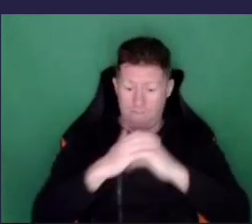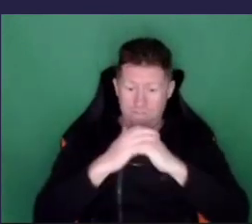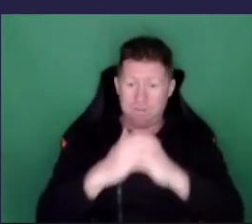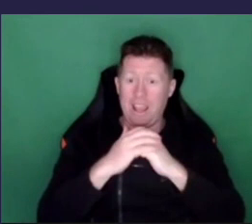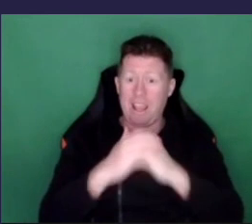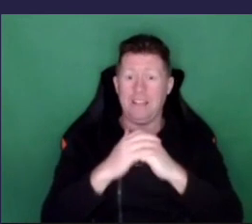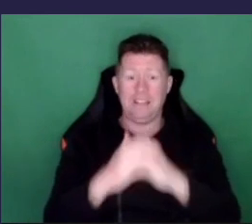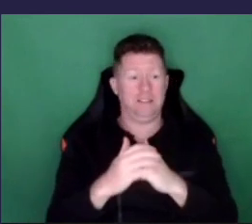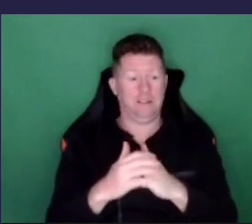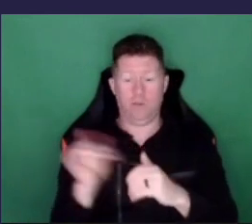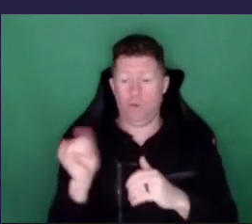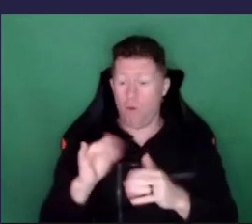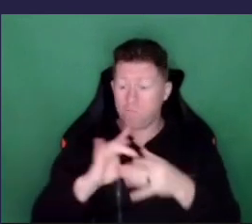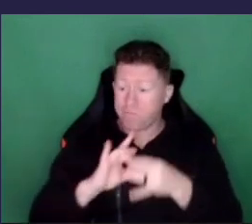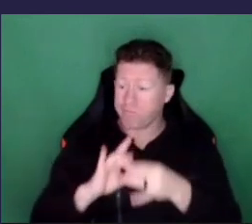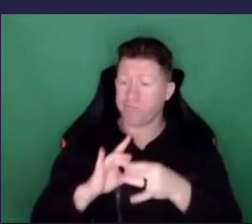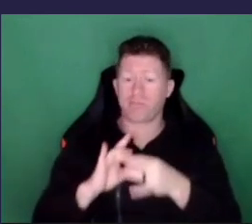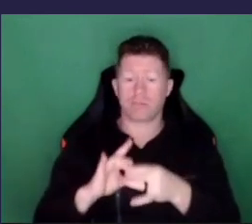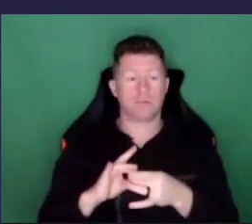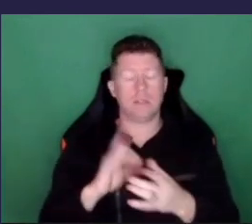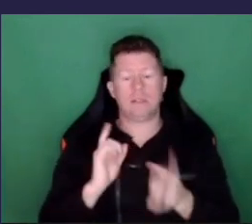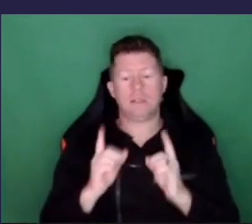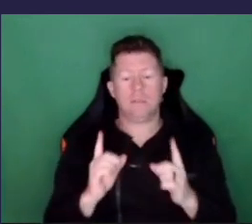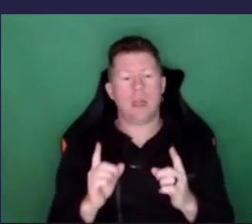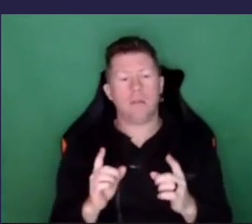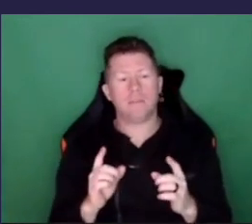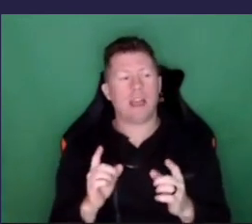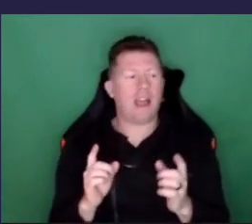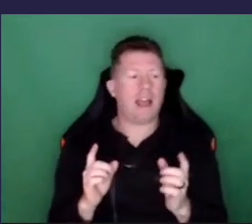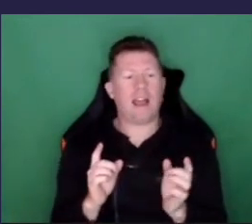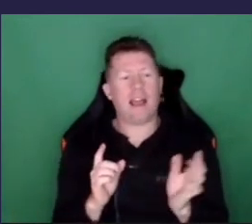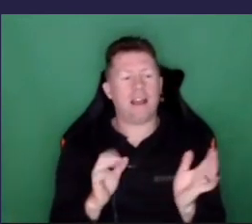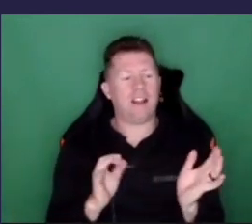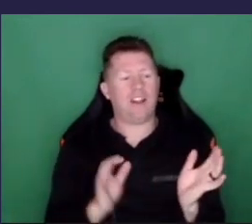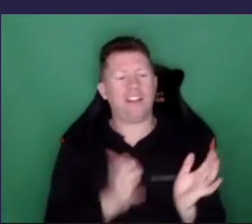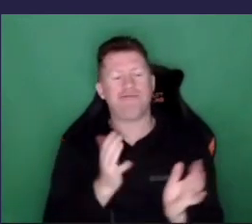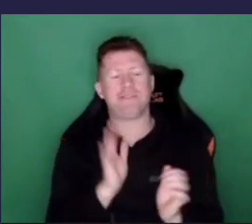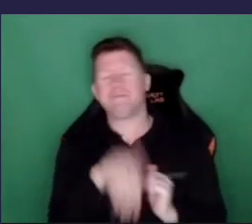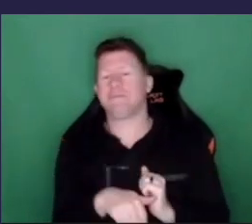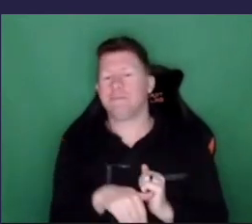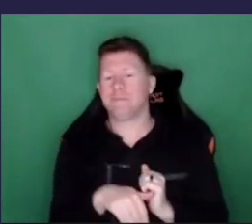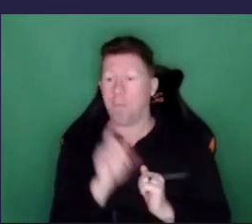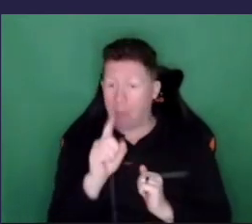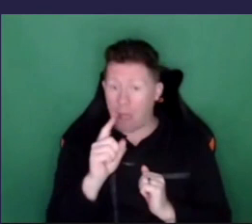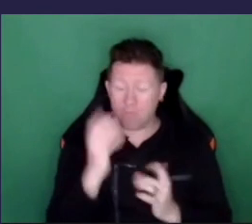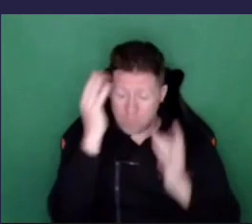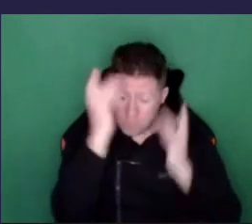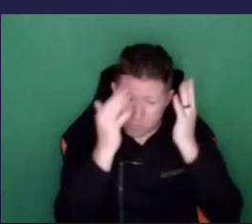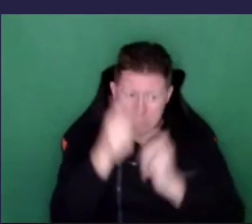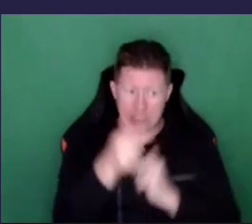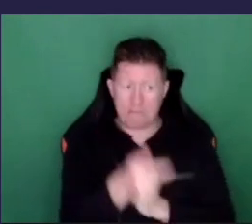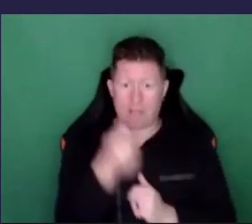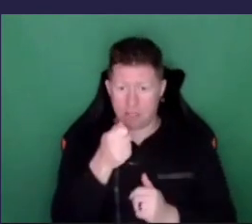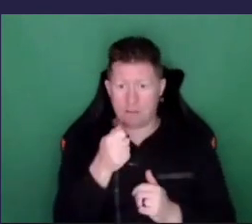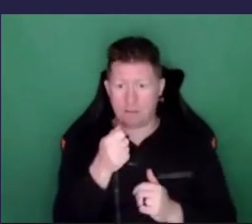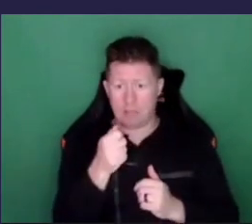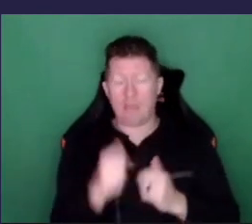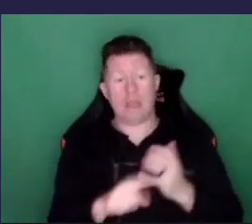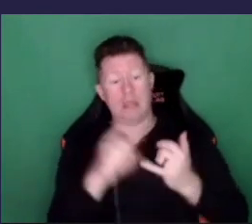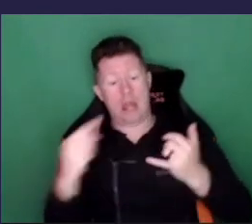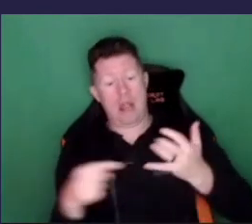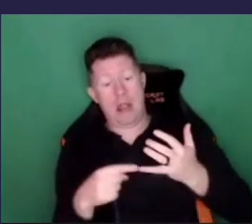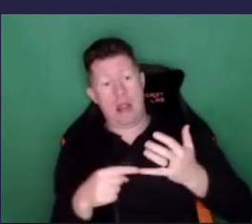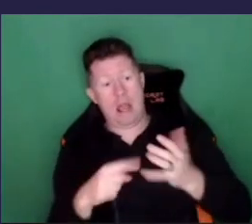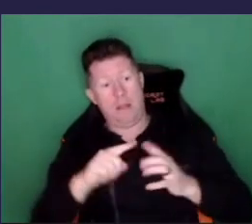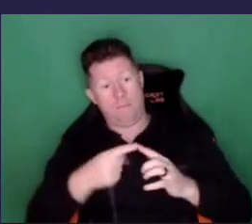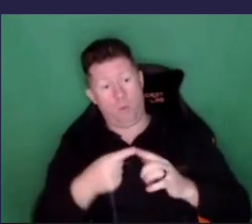or a connection. Sometimes it doesn't. But thinking about inviting. And finally, my last point